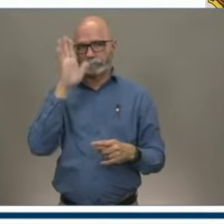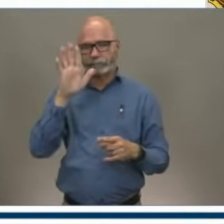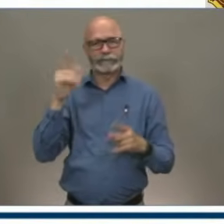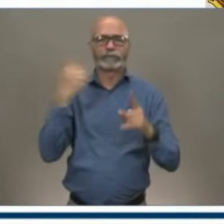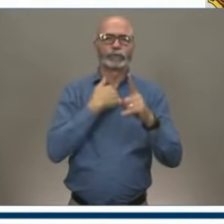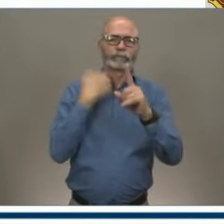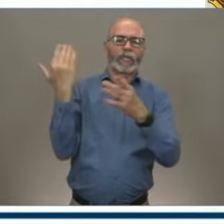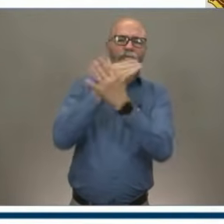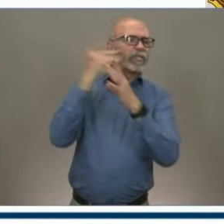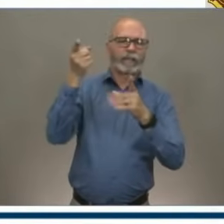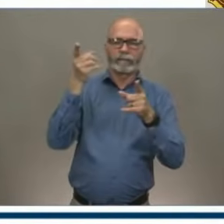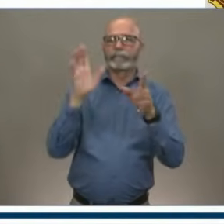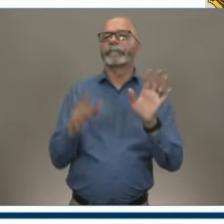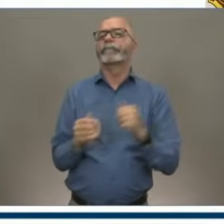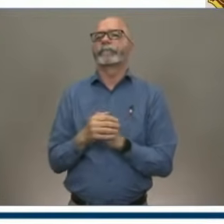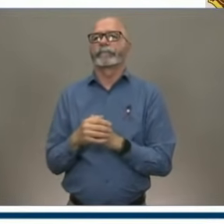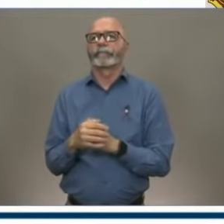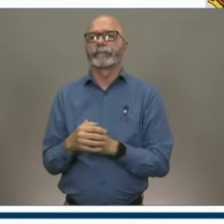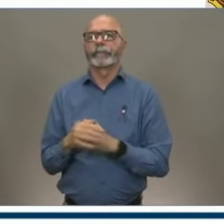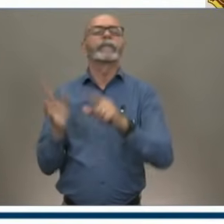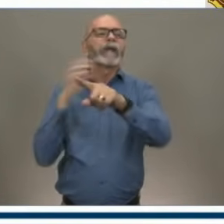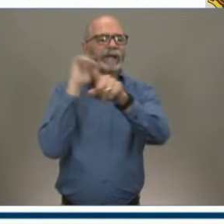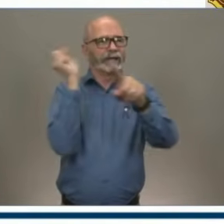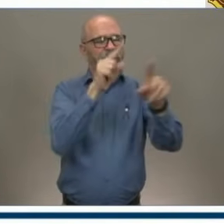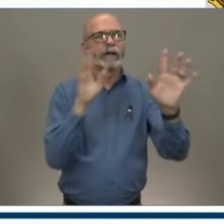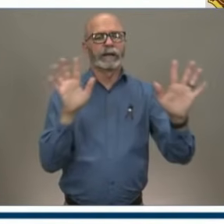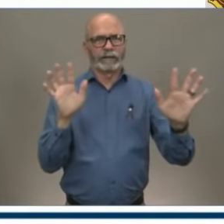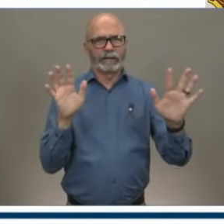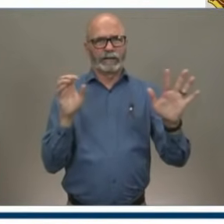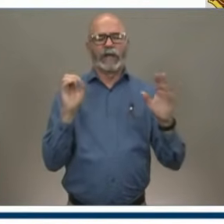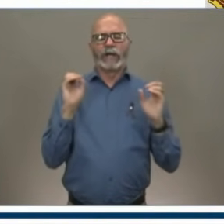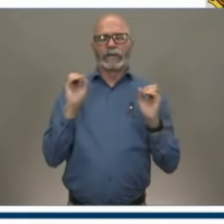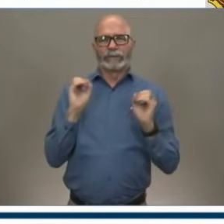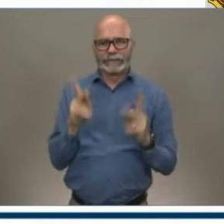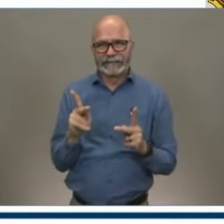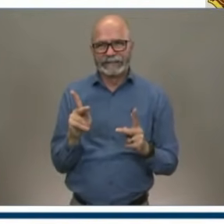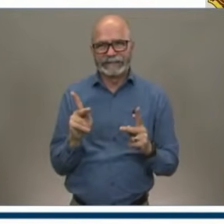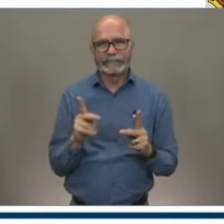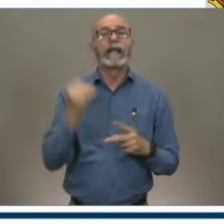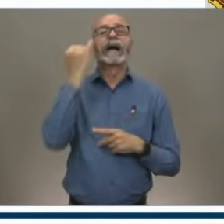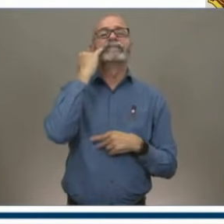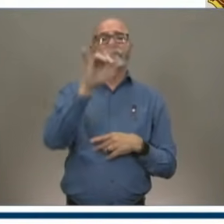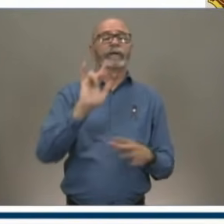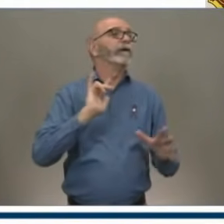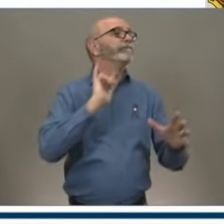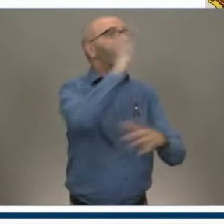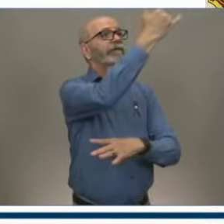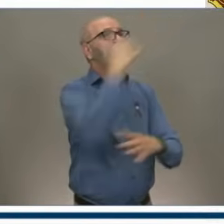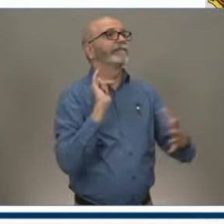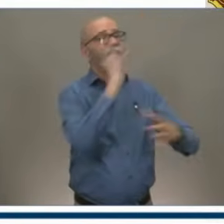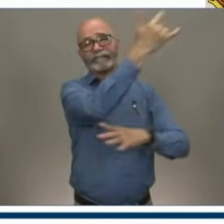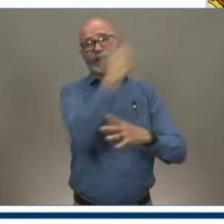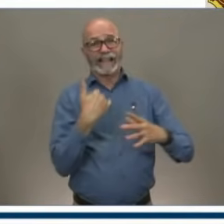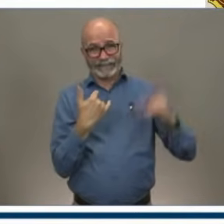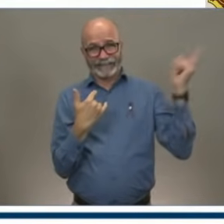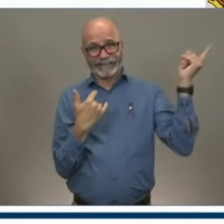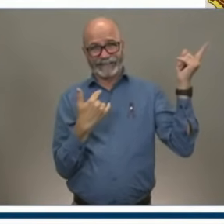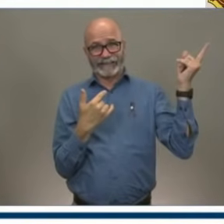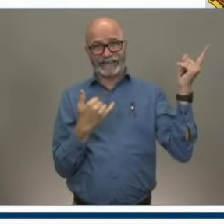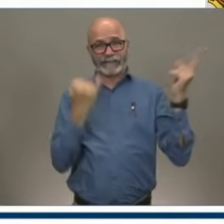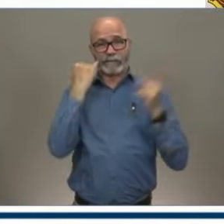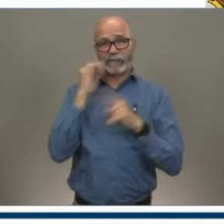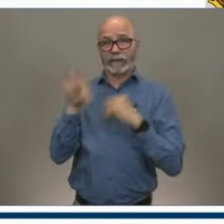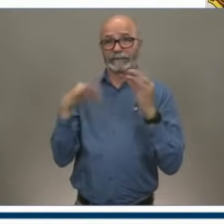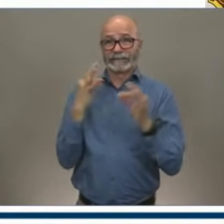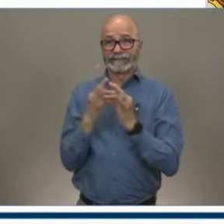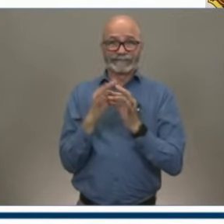And just following up on the rotational workers, testing on day 6, 7, 8, I wonder why